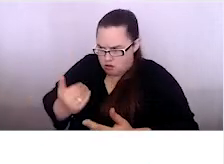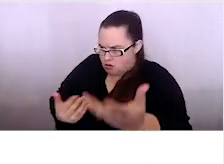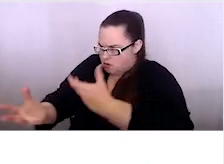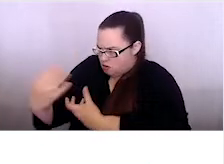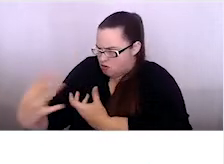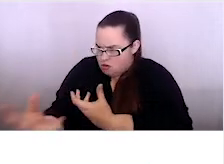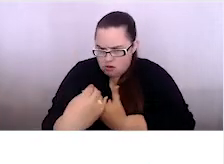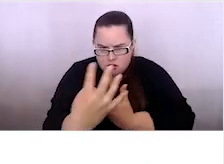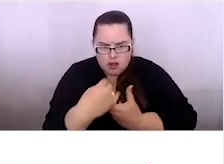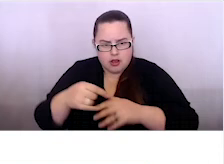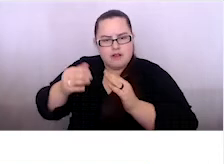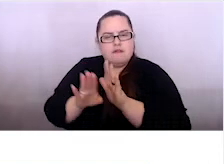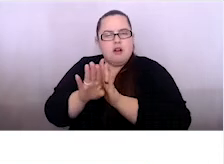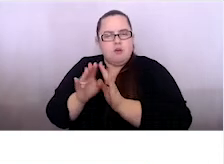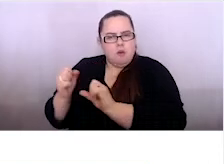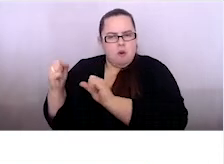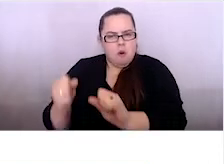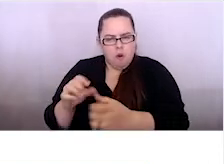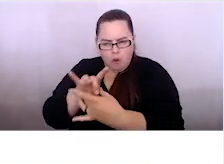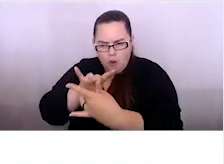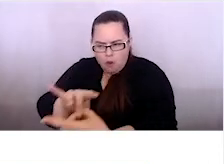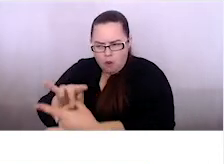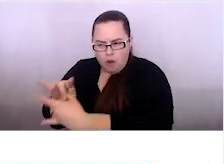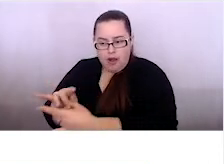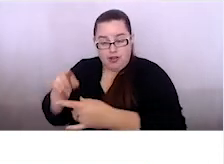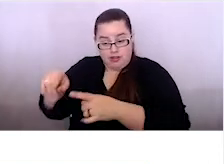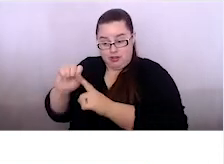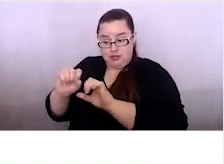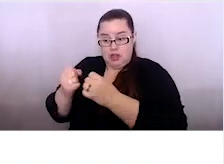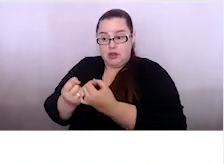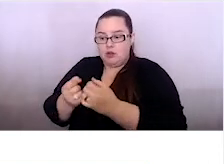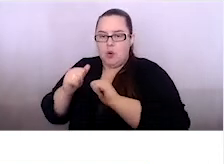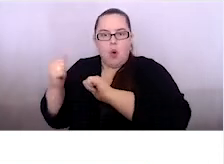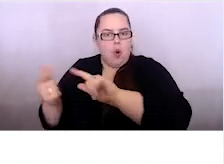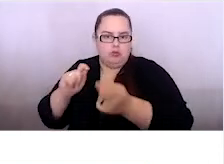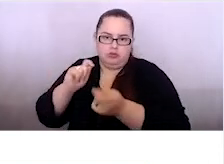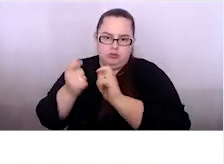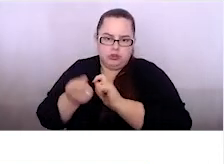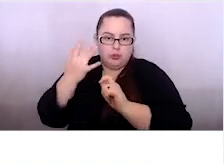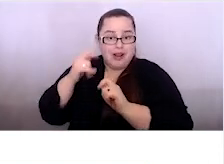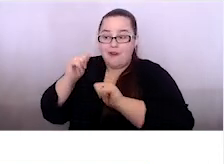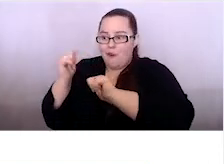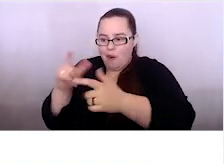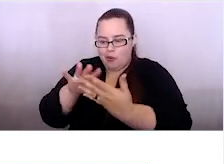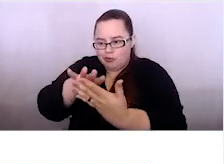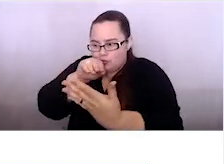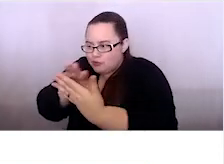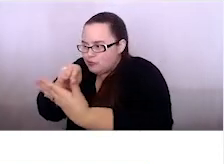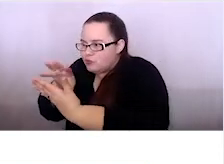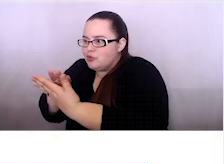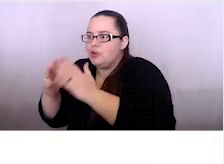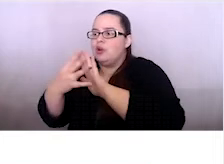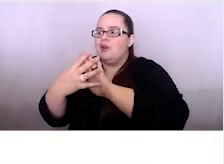relationships. And in this type of society, no one is left unchanged because everyone learns from one another and grows